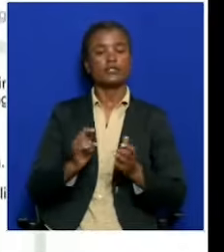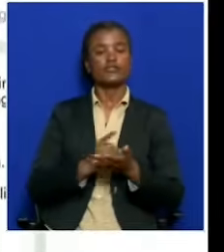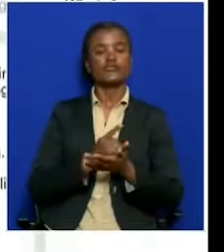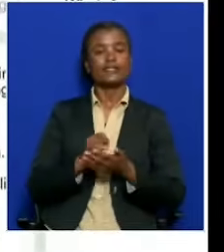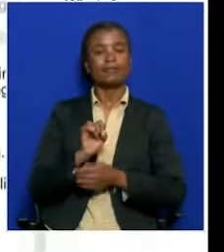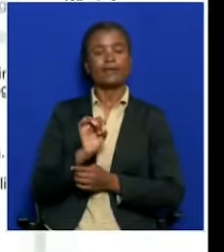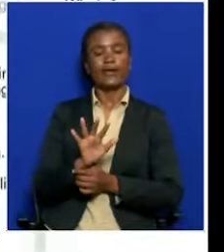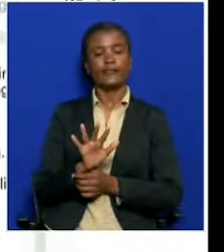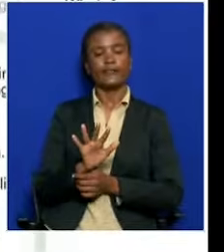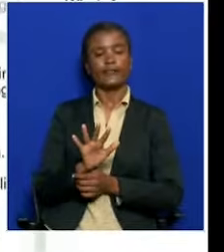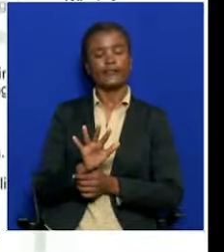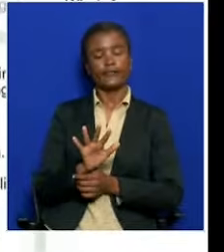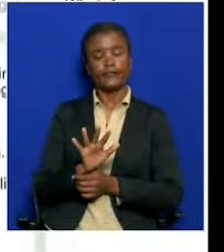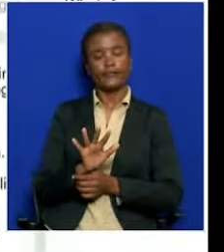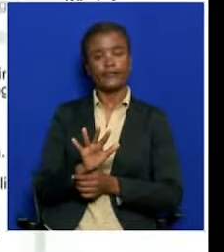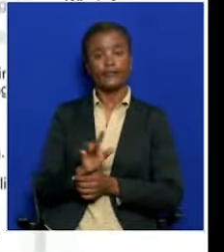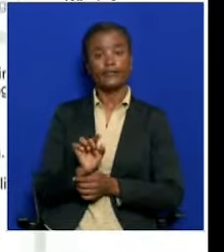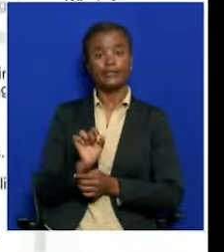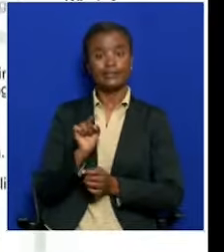Sergeant Gossi sends you